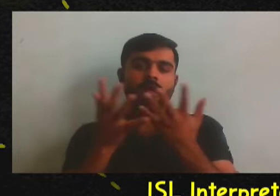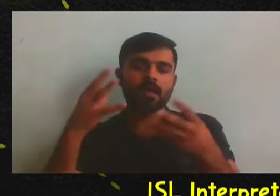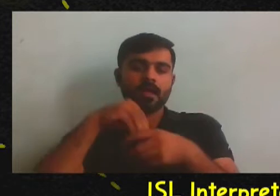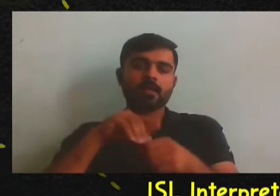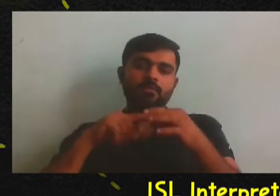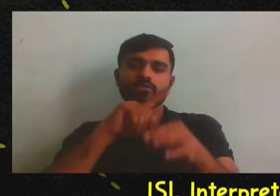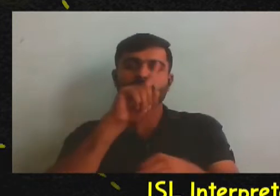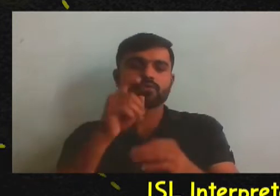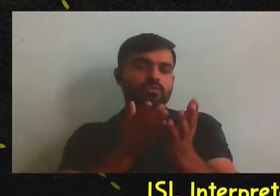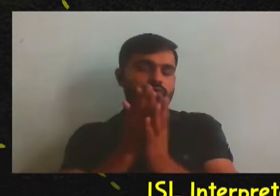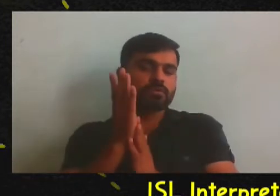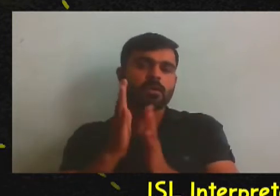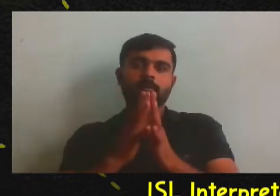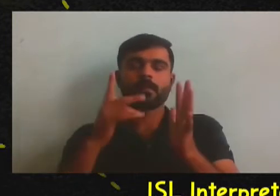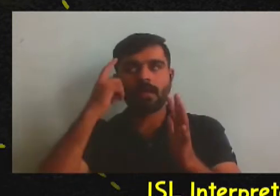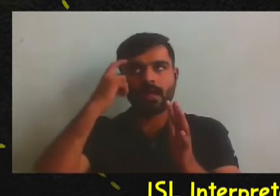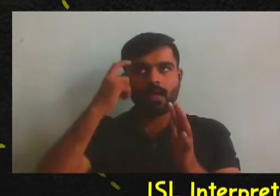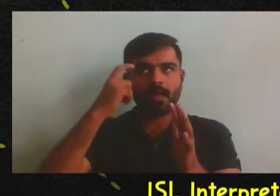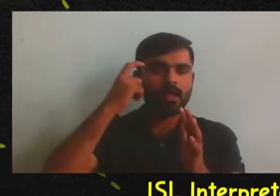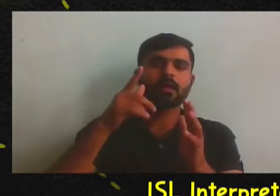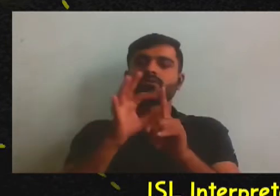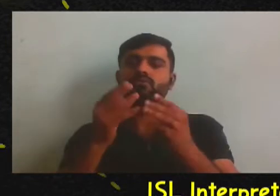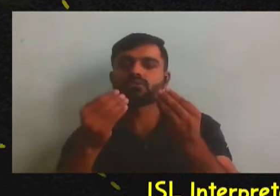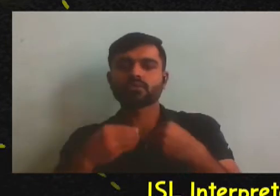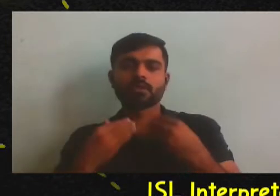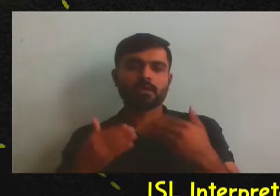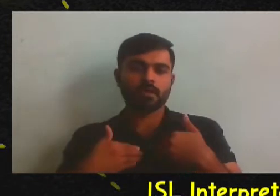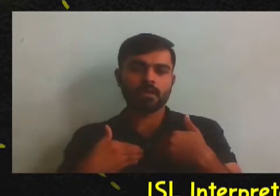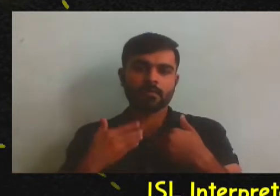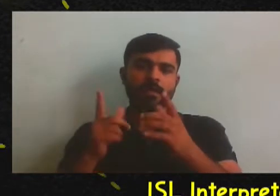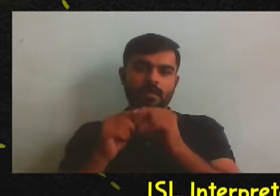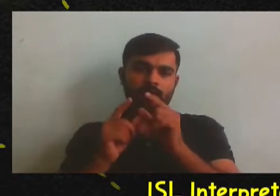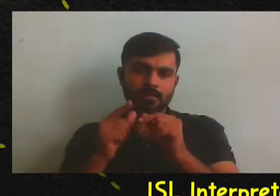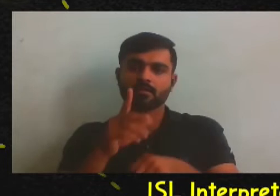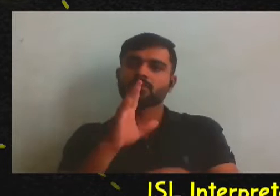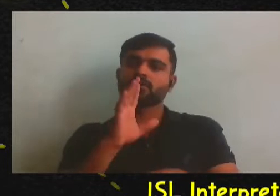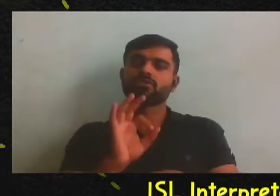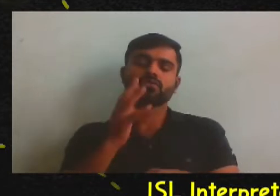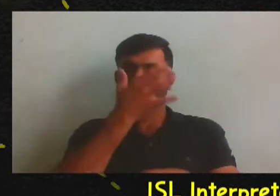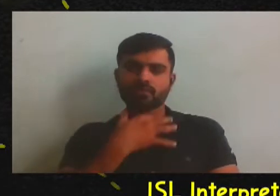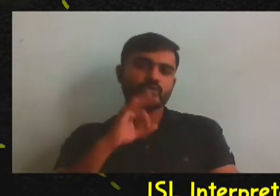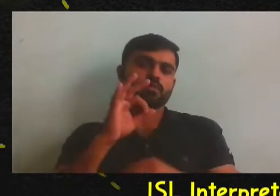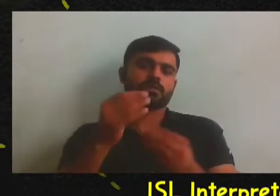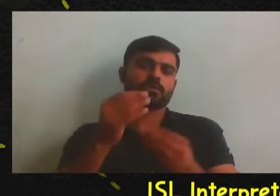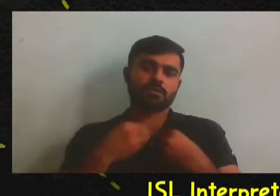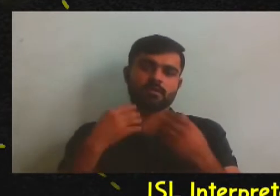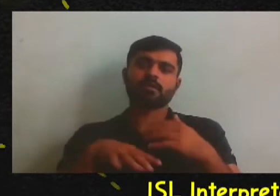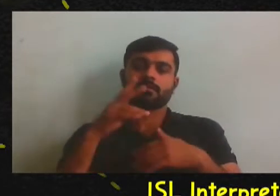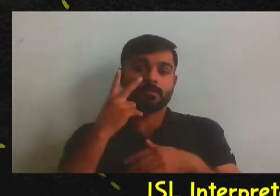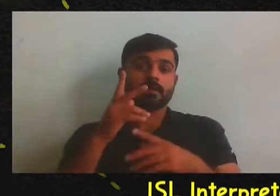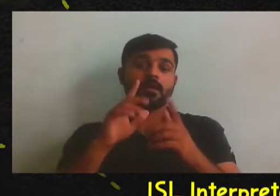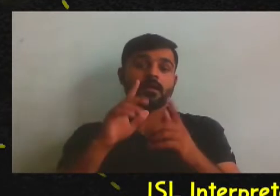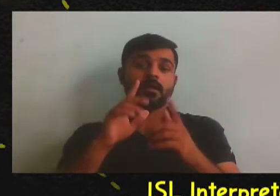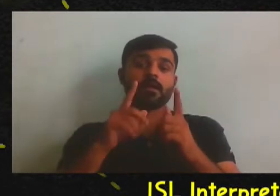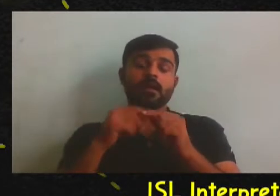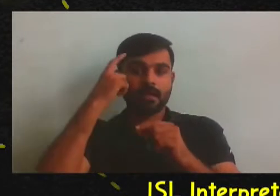Saval always, it's a bit of my what gives me pleasure in that data. It's really wonderful for me sometimes when I look at that to think,